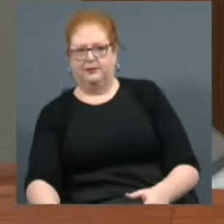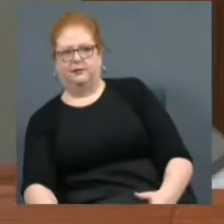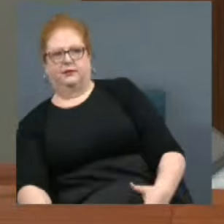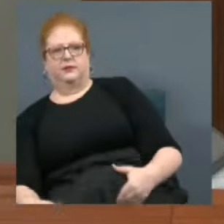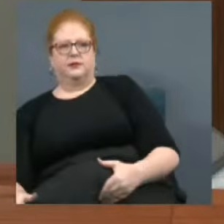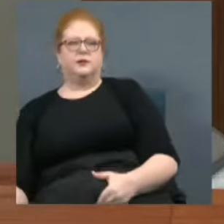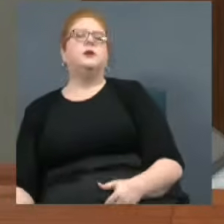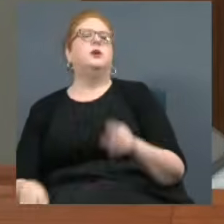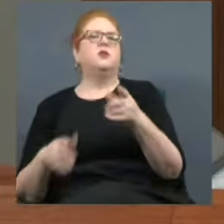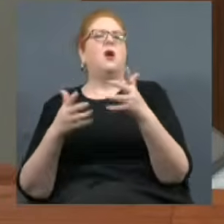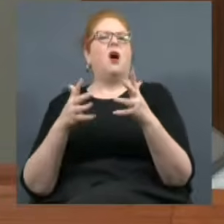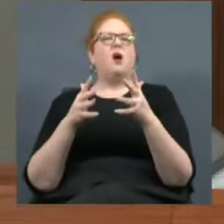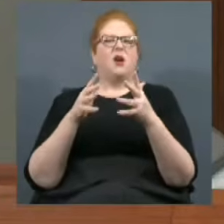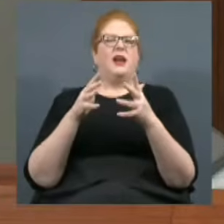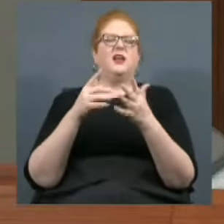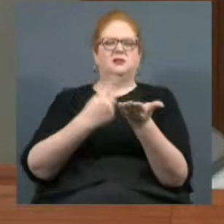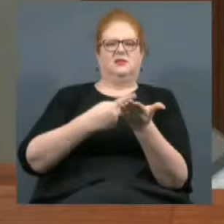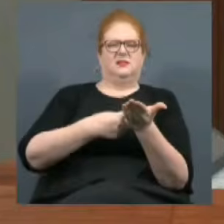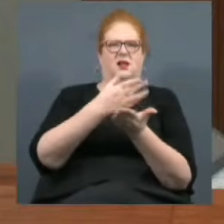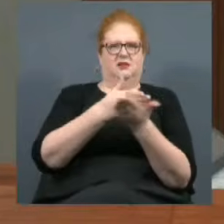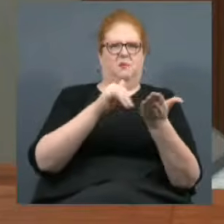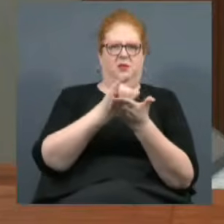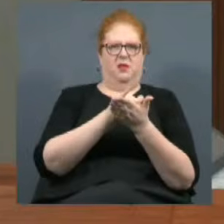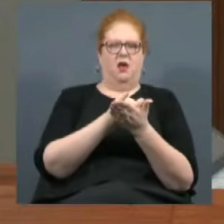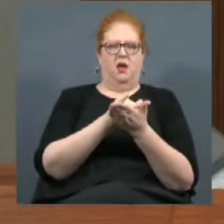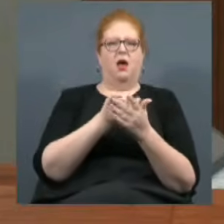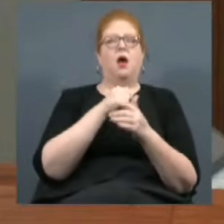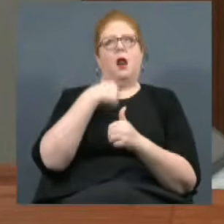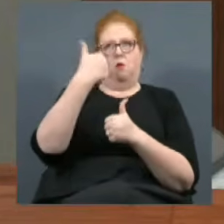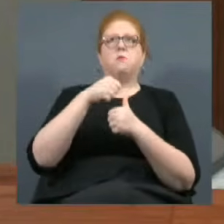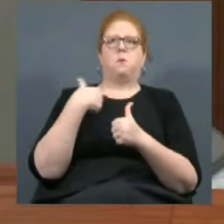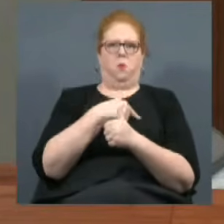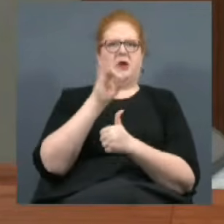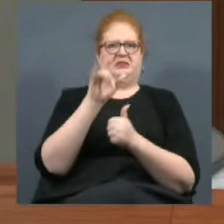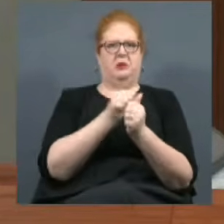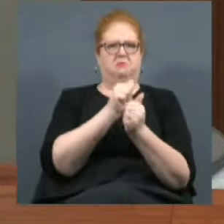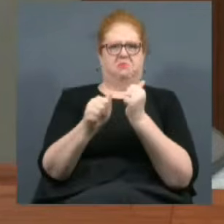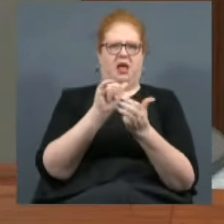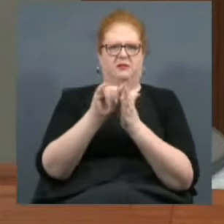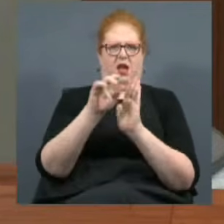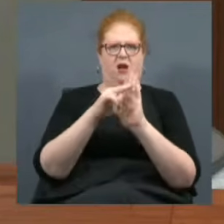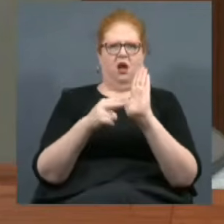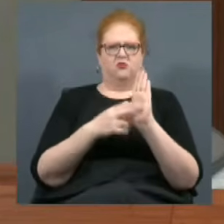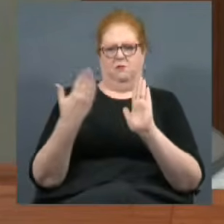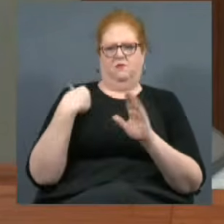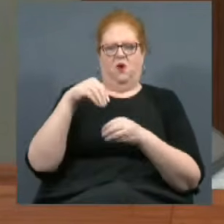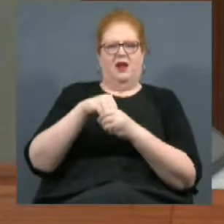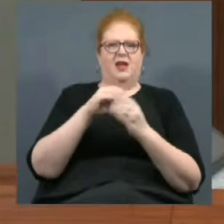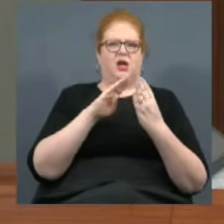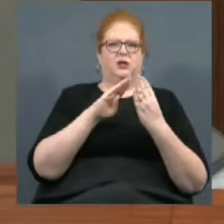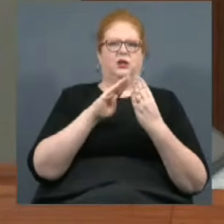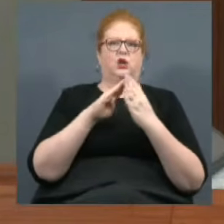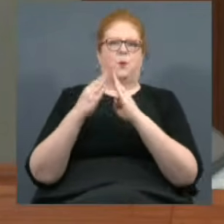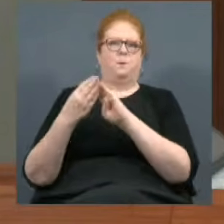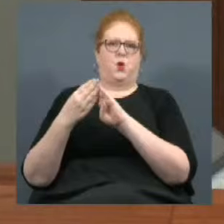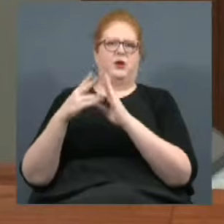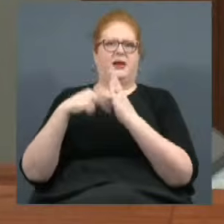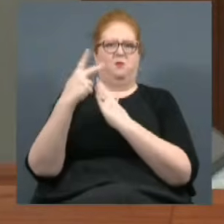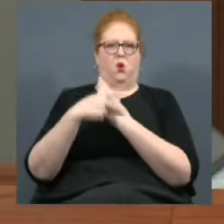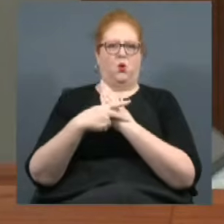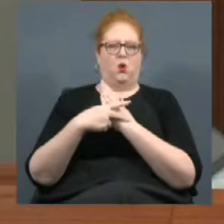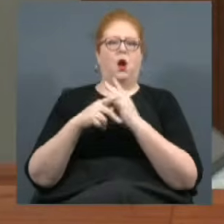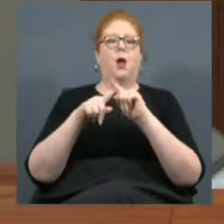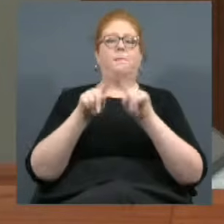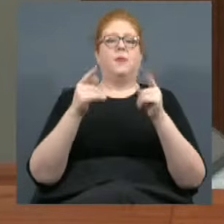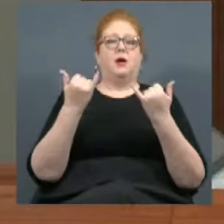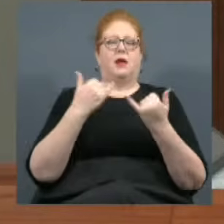question already, because I remember when we passed this contract and it was in community programs. Yes. And so my question is, when we